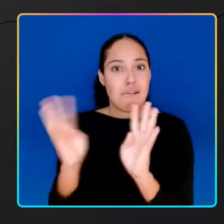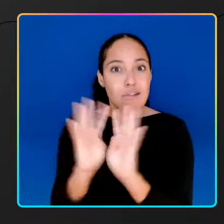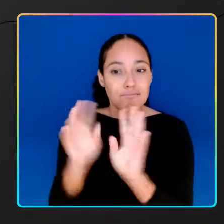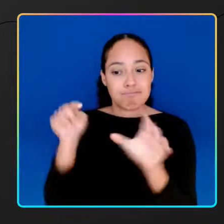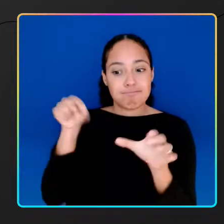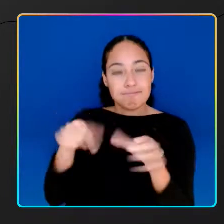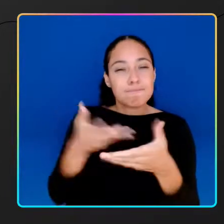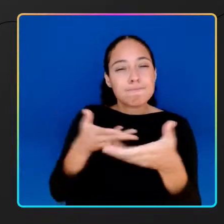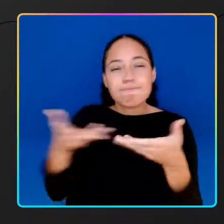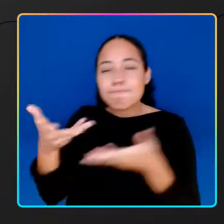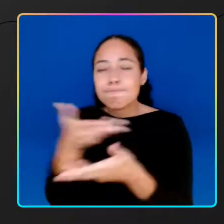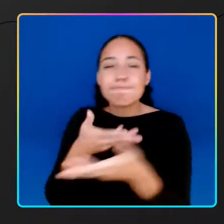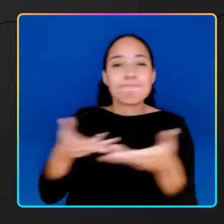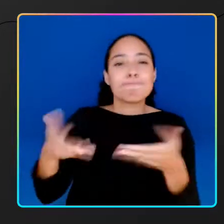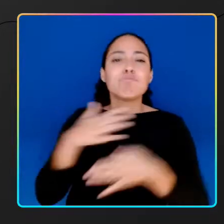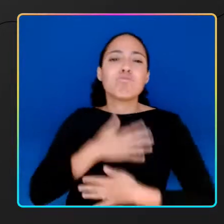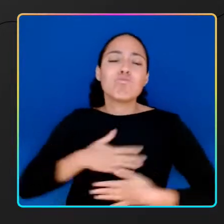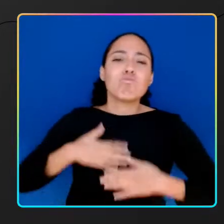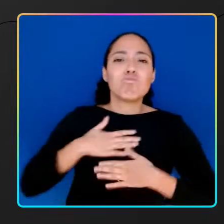If you go to